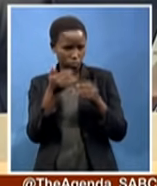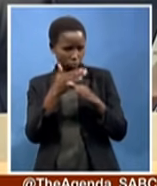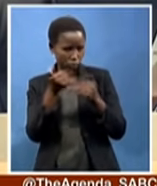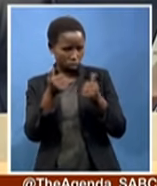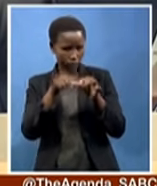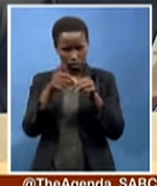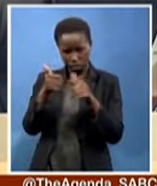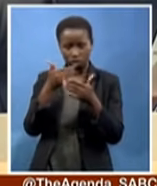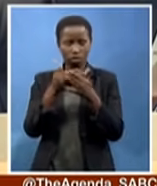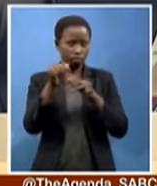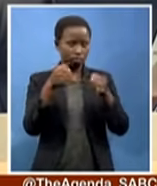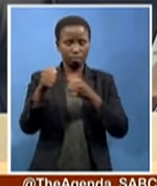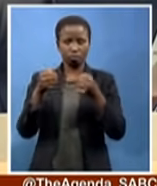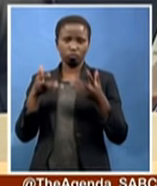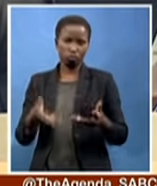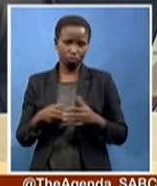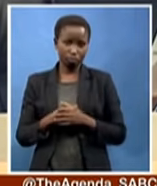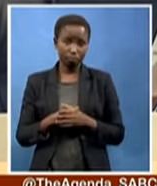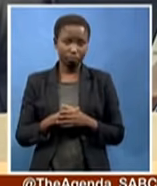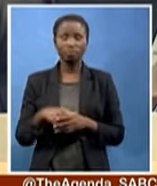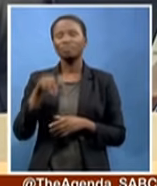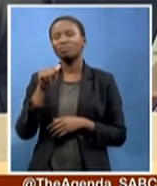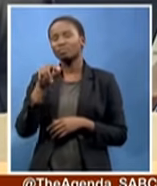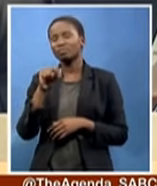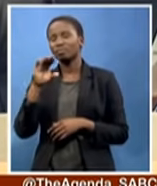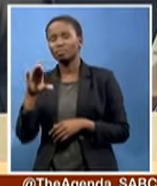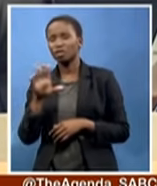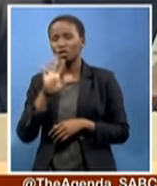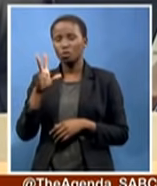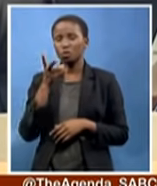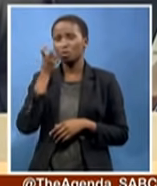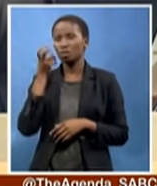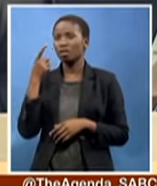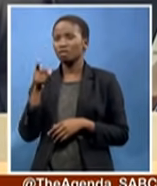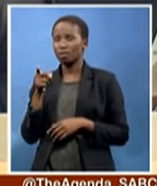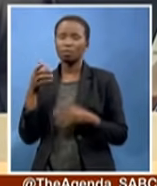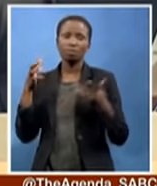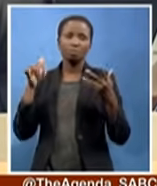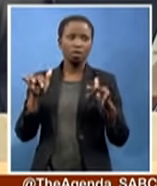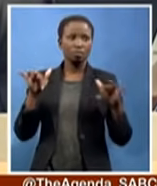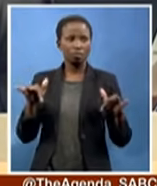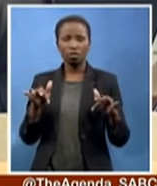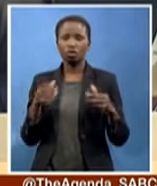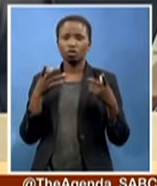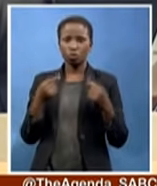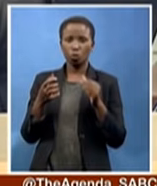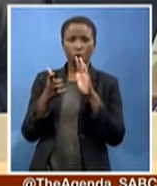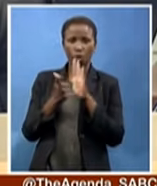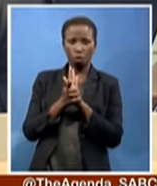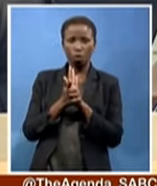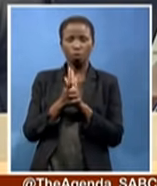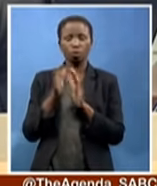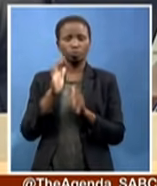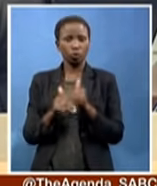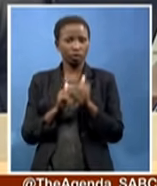circumvent the established and often legally mandated processes for the appointment of individuals to